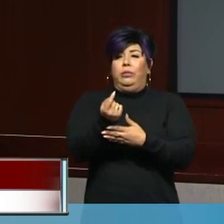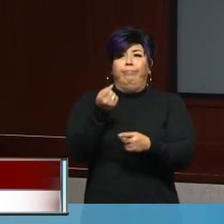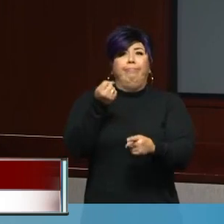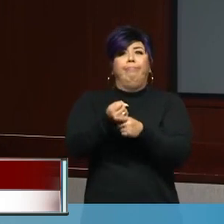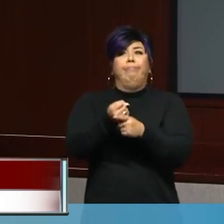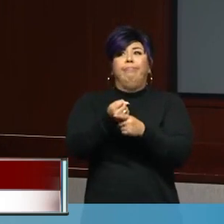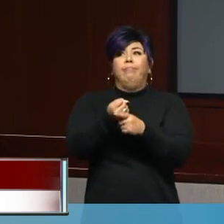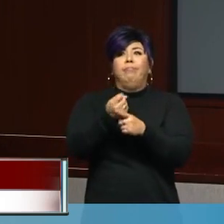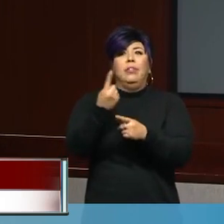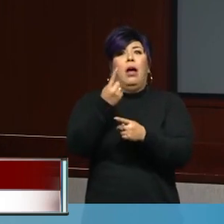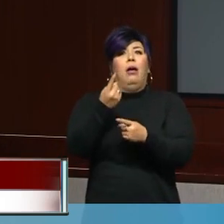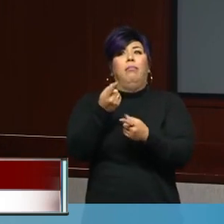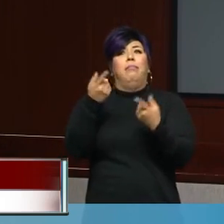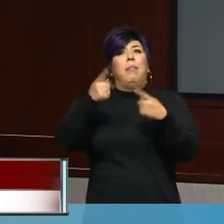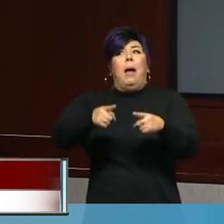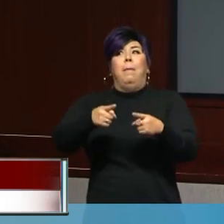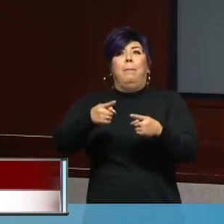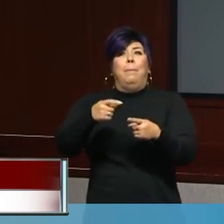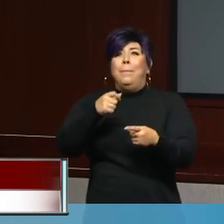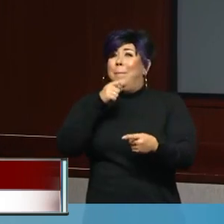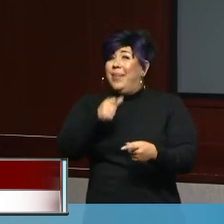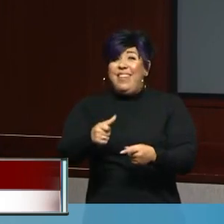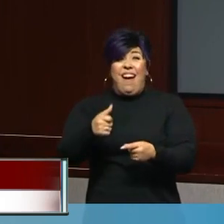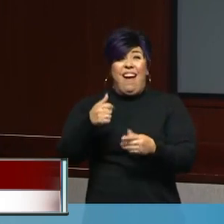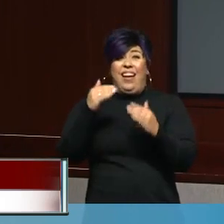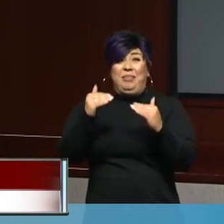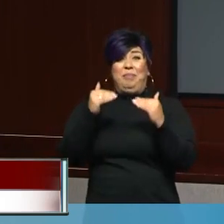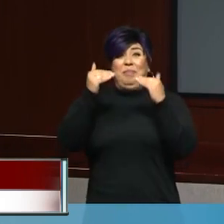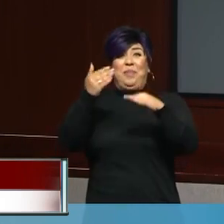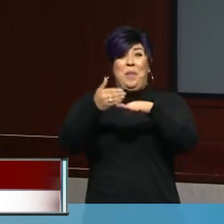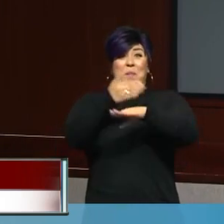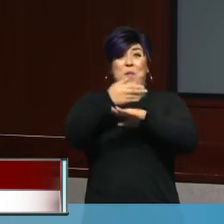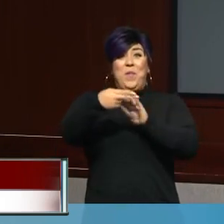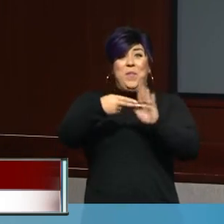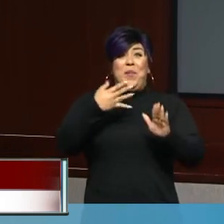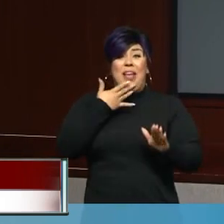criteria to move into the red tier Tuesday. But